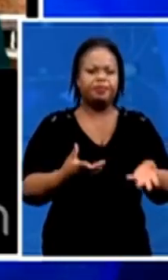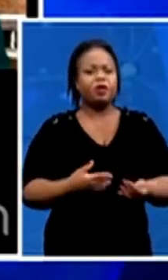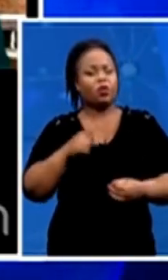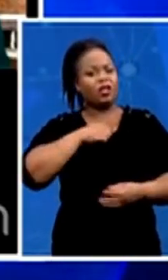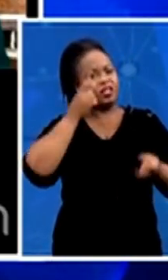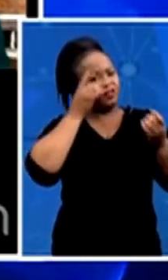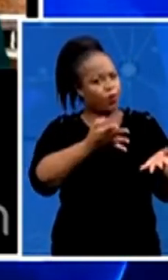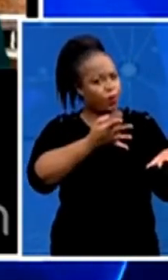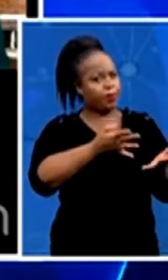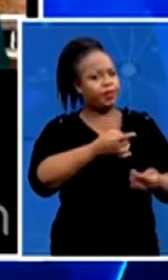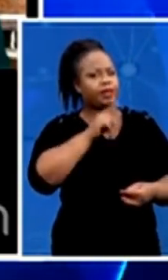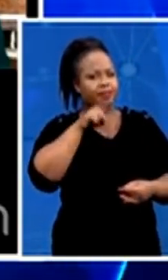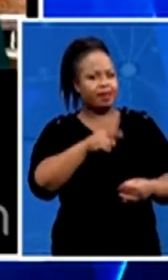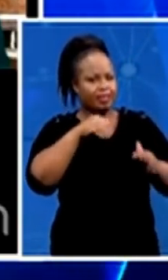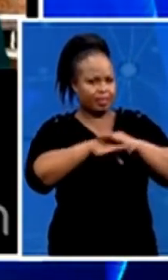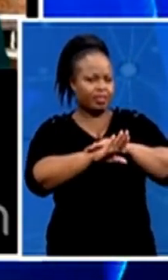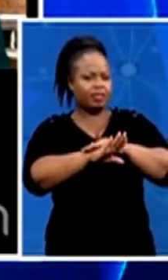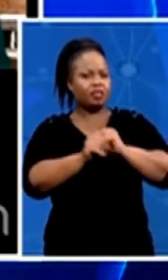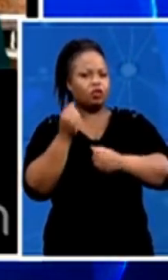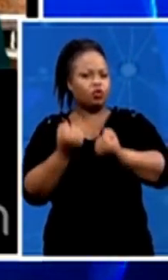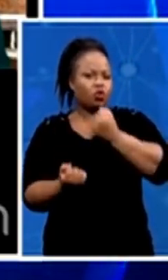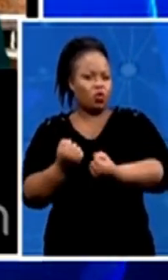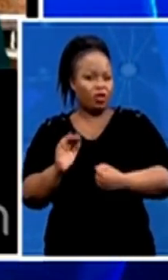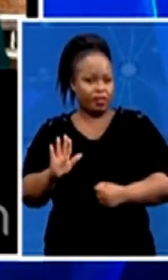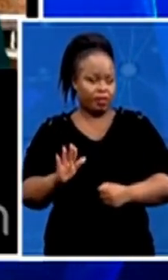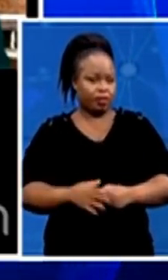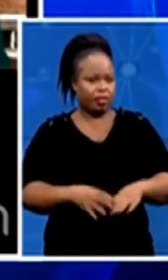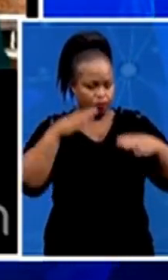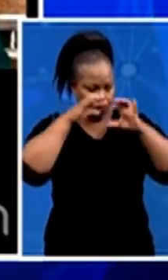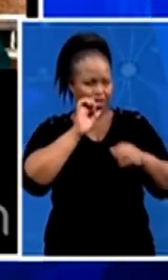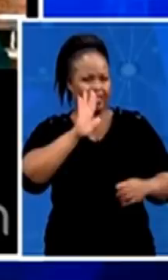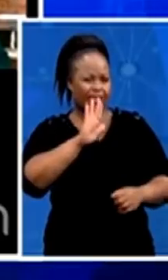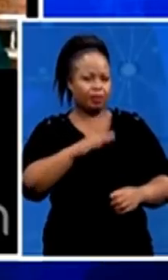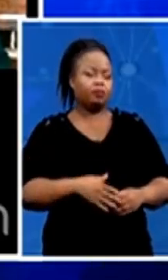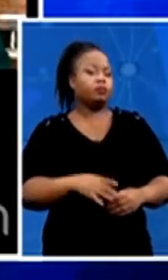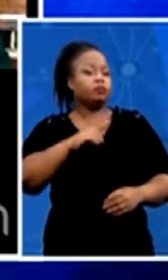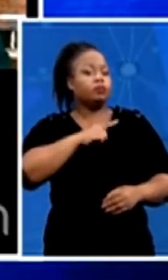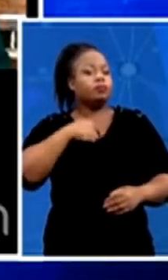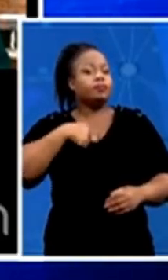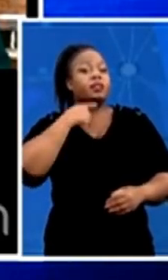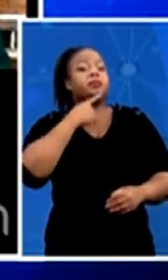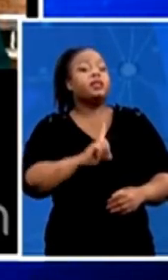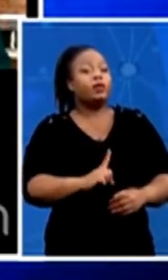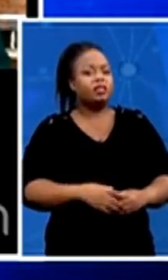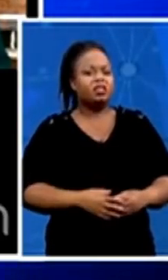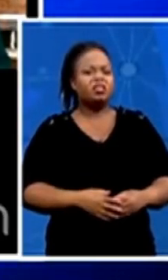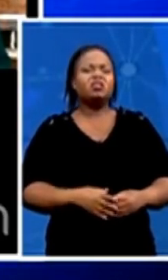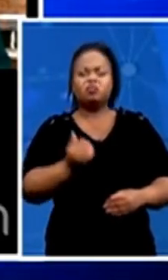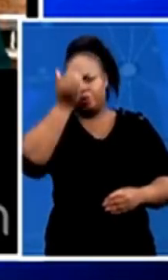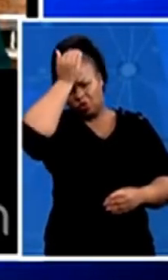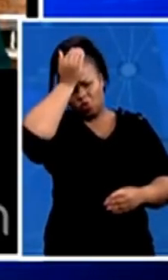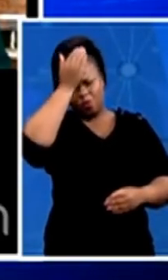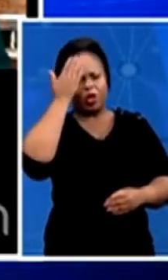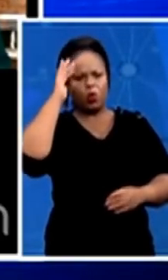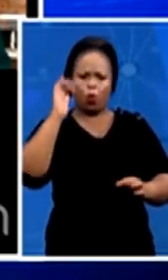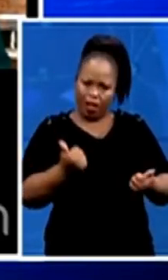contempt. So let's stick with that. And this is why I'm saying he knew that the application here was